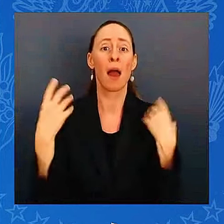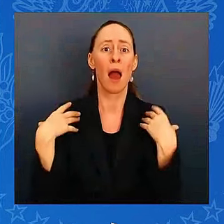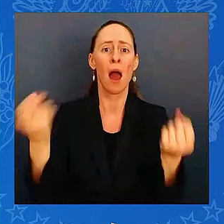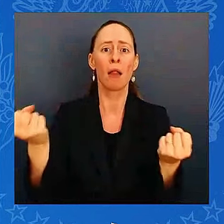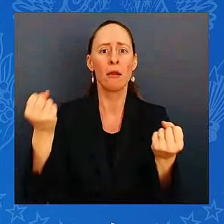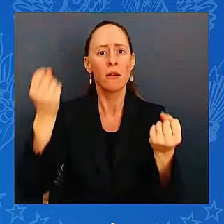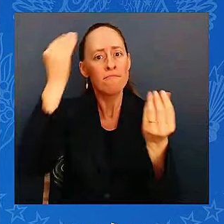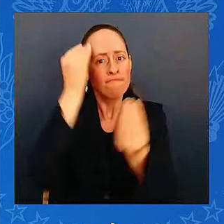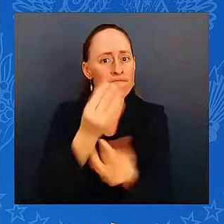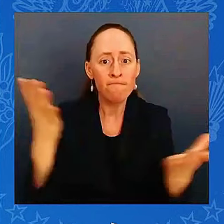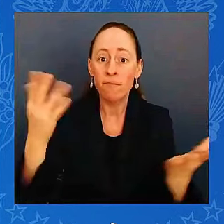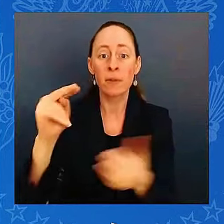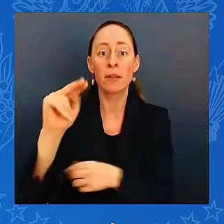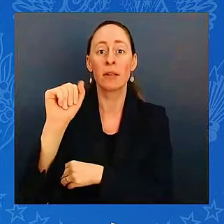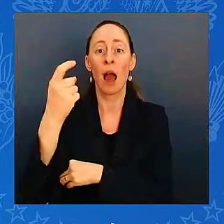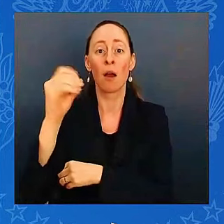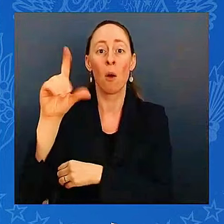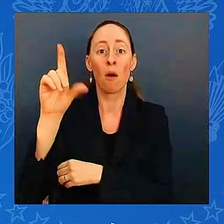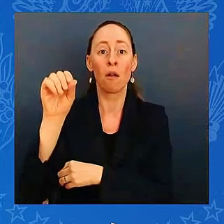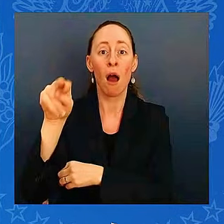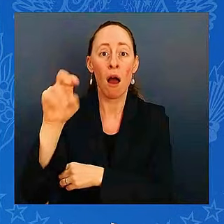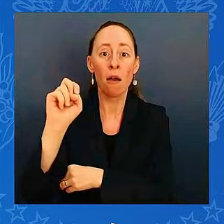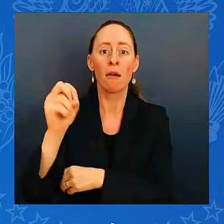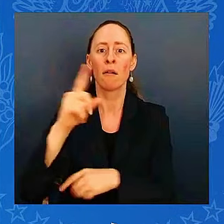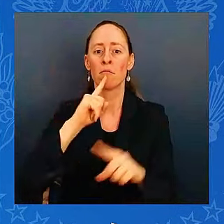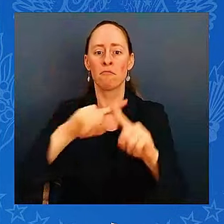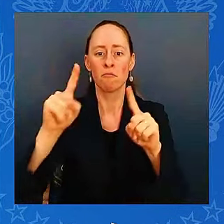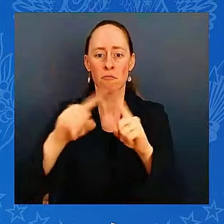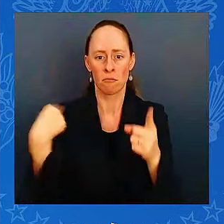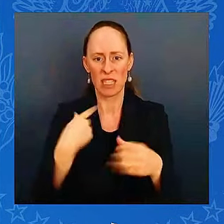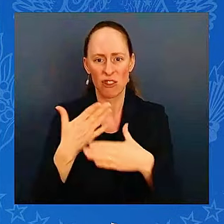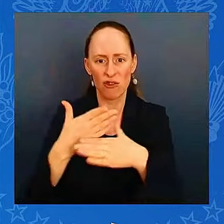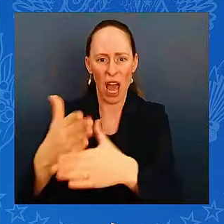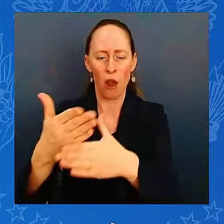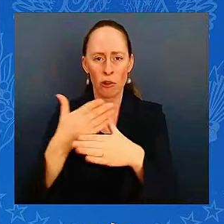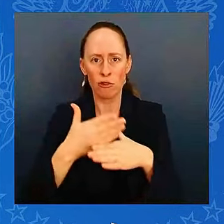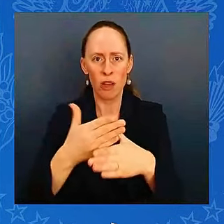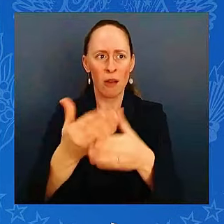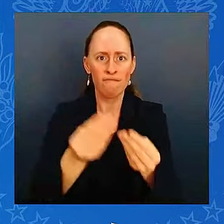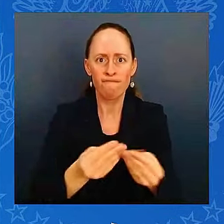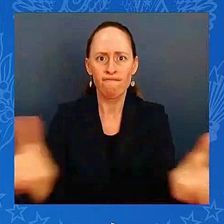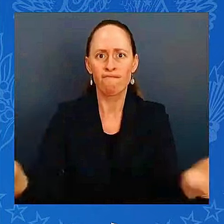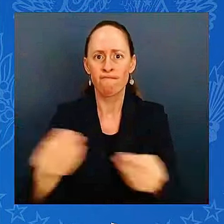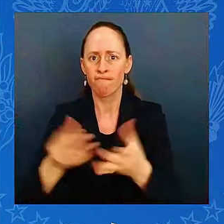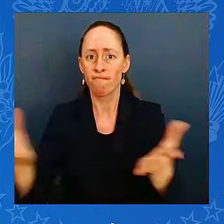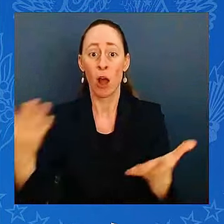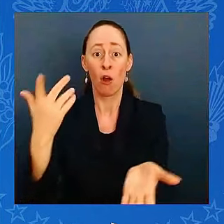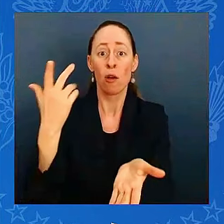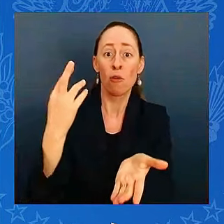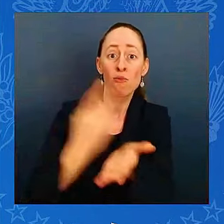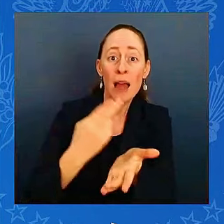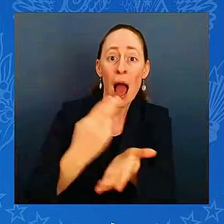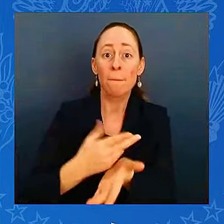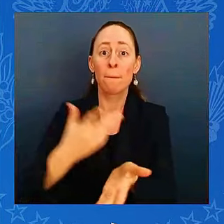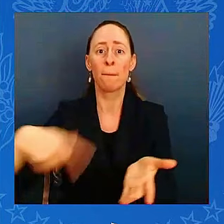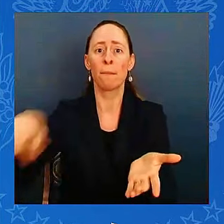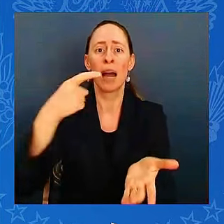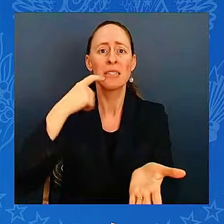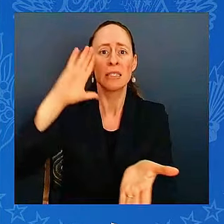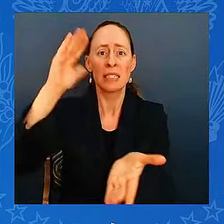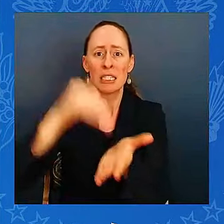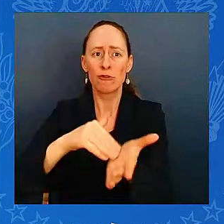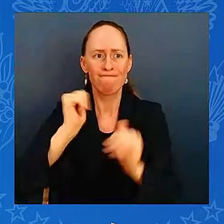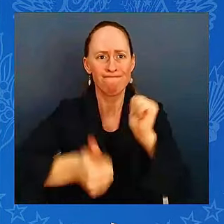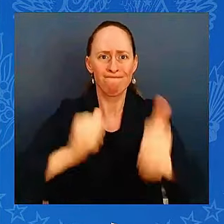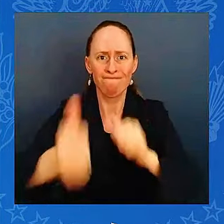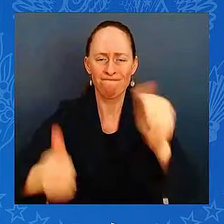for addiction treatment centers. Today, the United States is introducing a new pledge, outlining 7 lines of effort that will